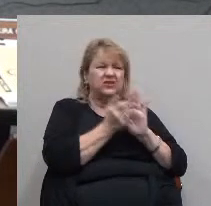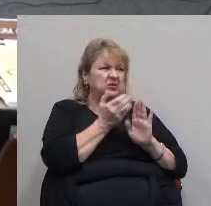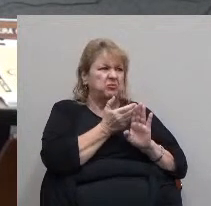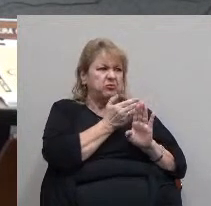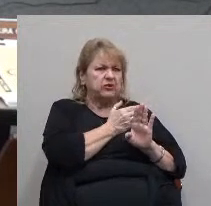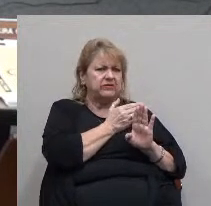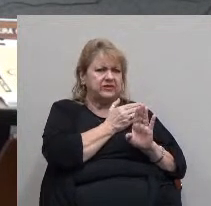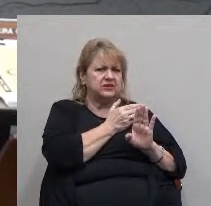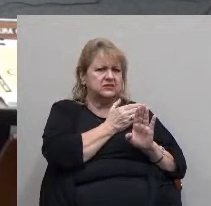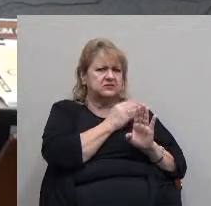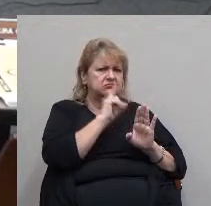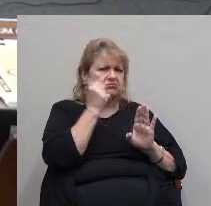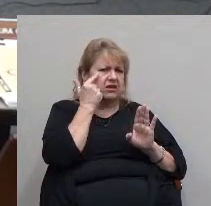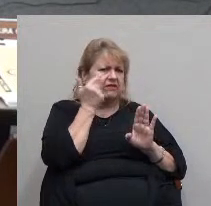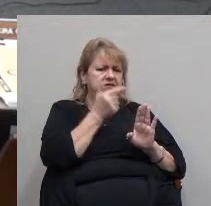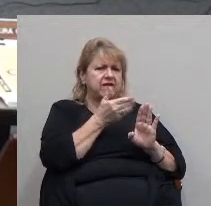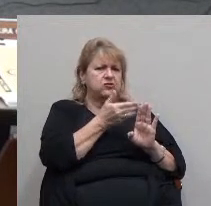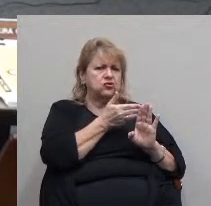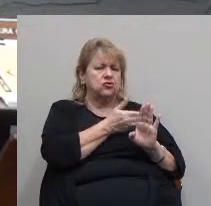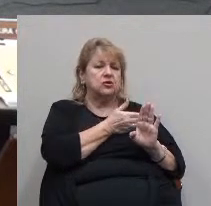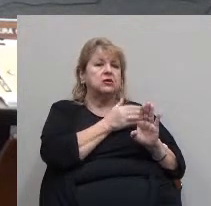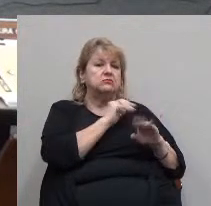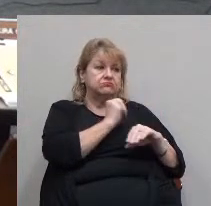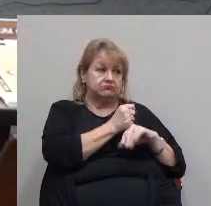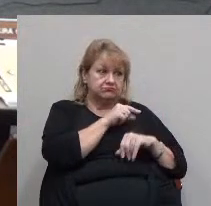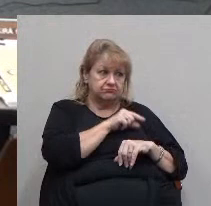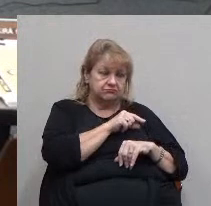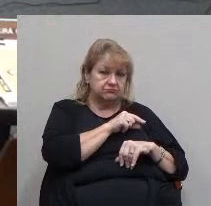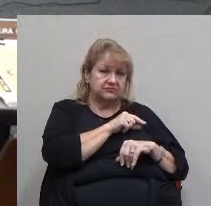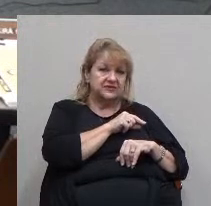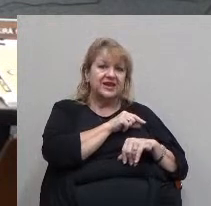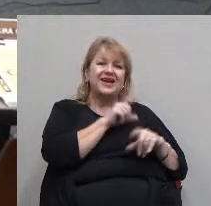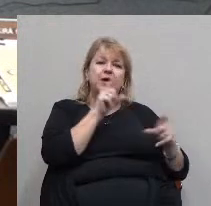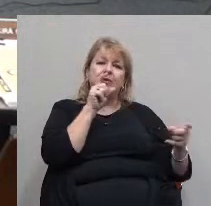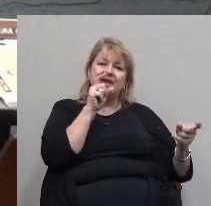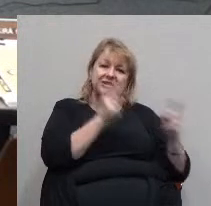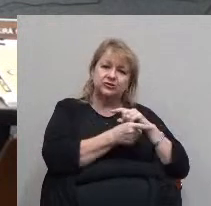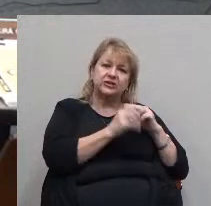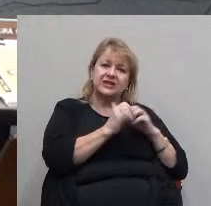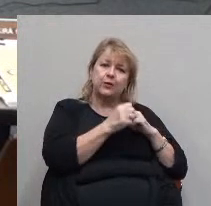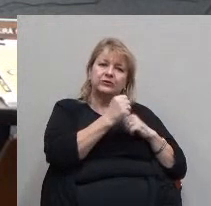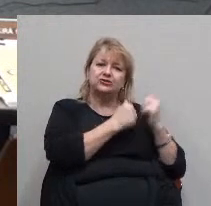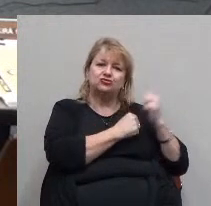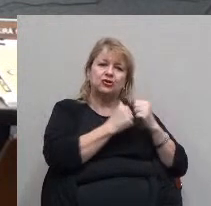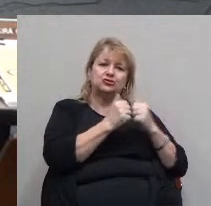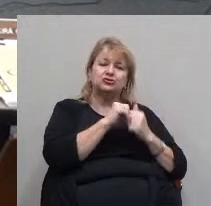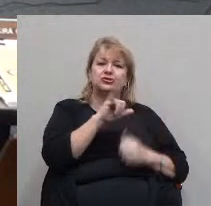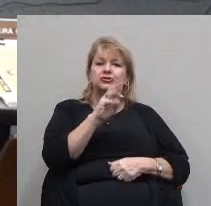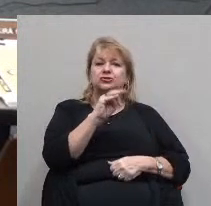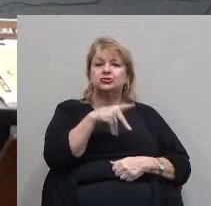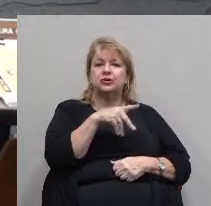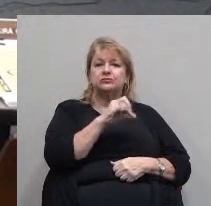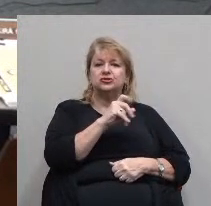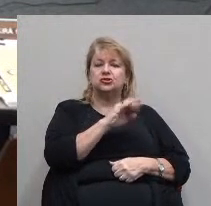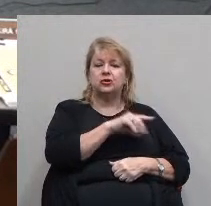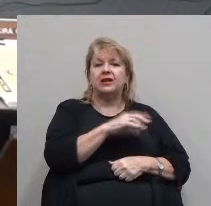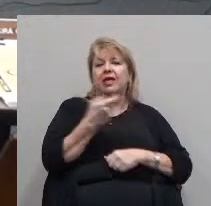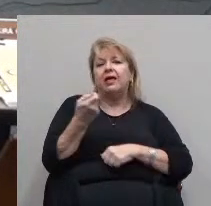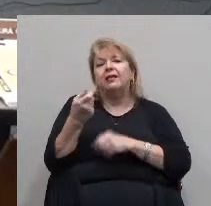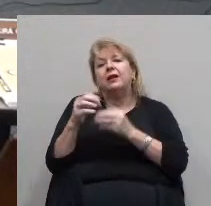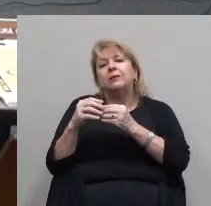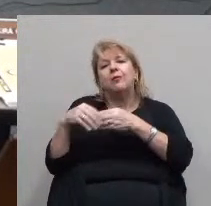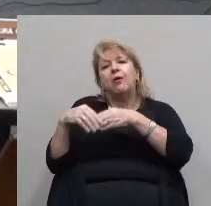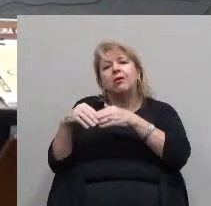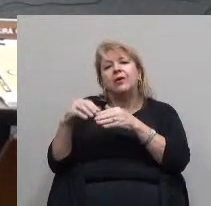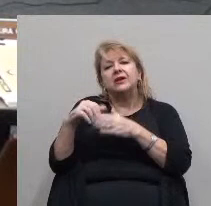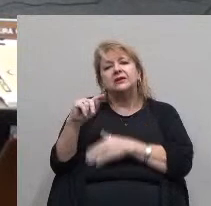previous administration. And so we actually have to change how we structure it there. We have a little more leeway on